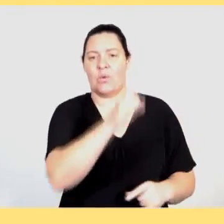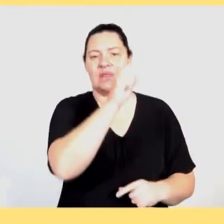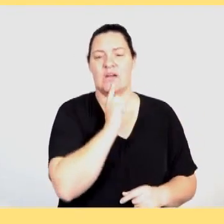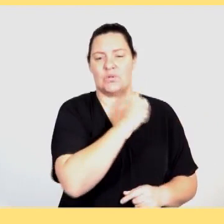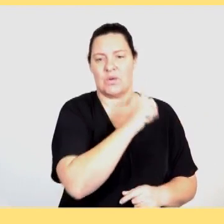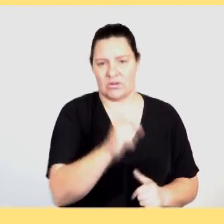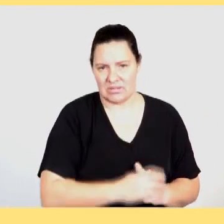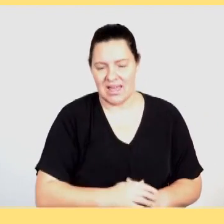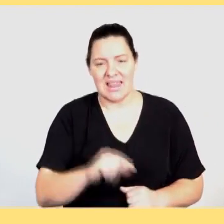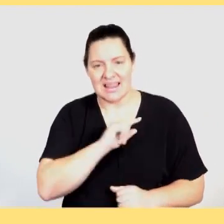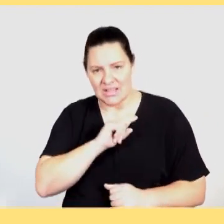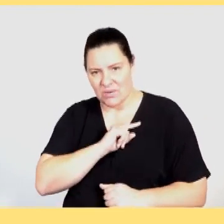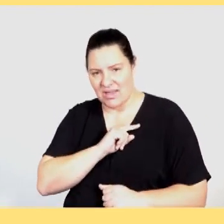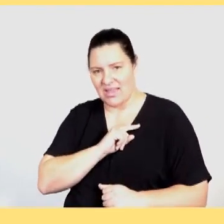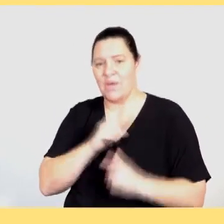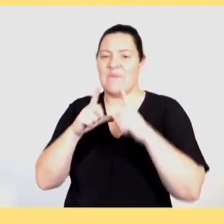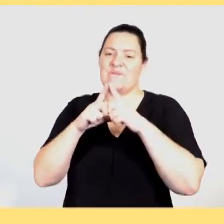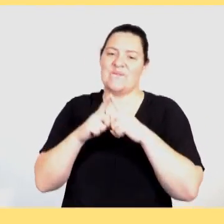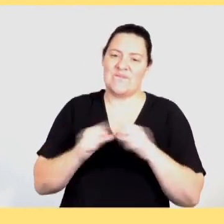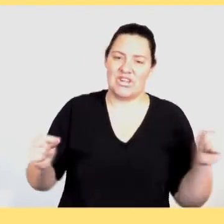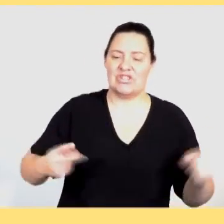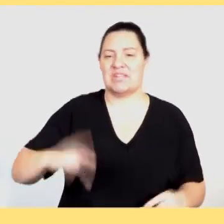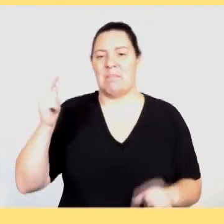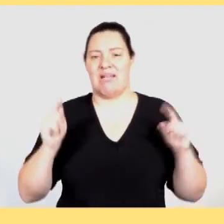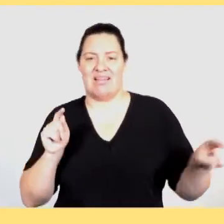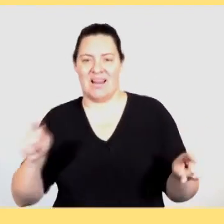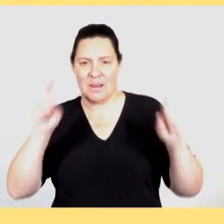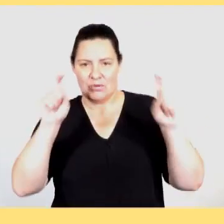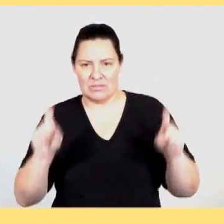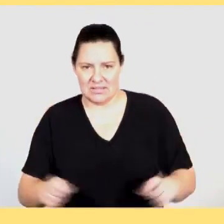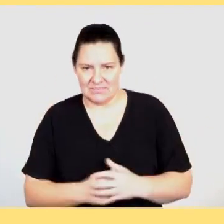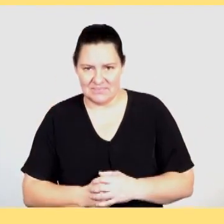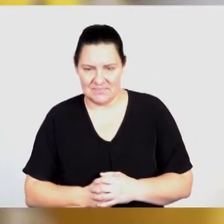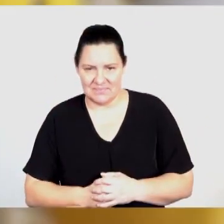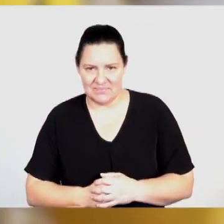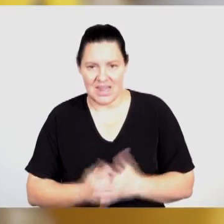account 1,100. Therefore, we have completed double entry